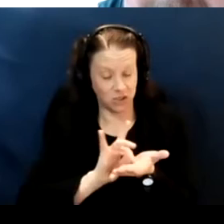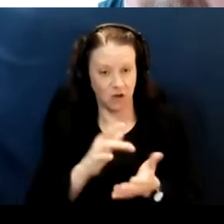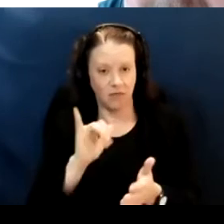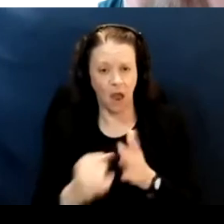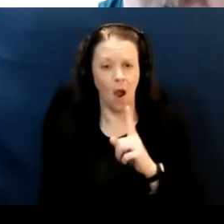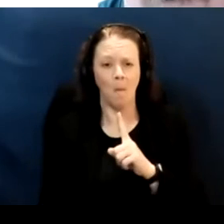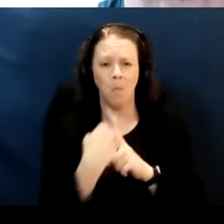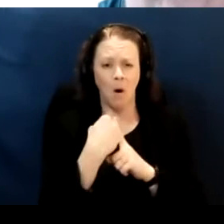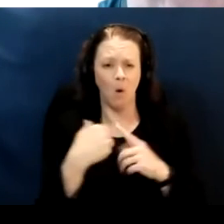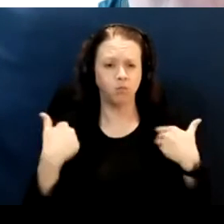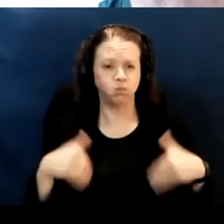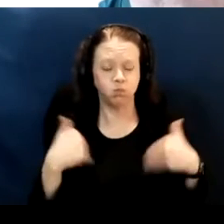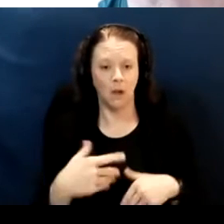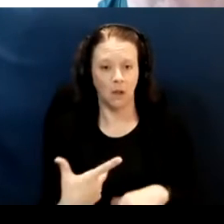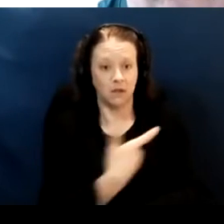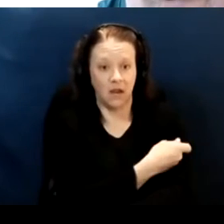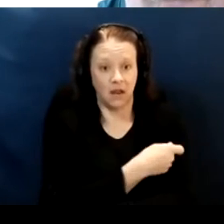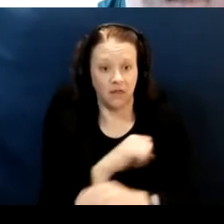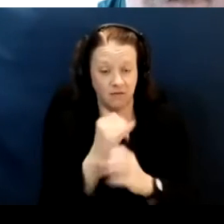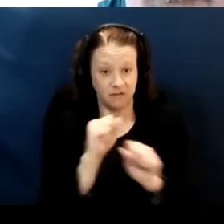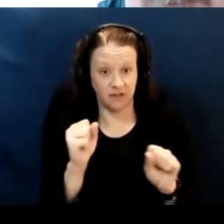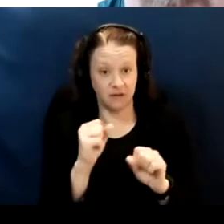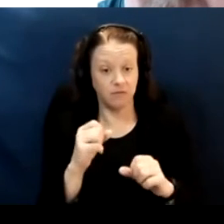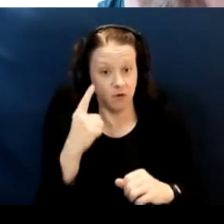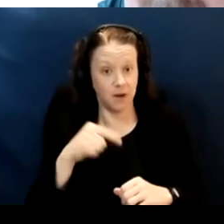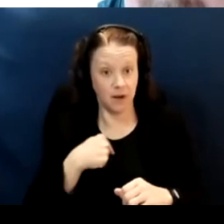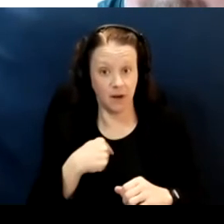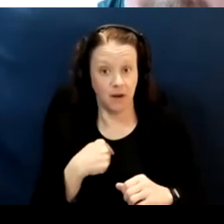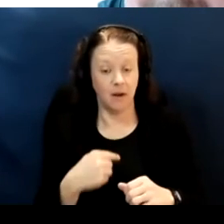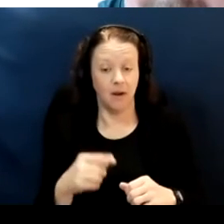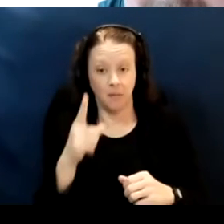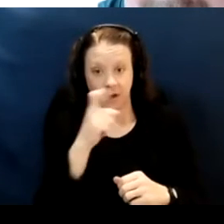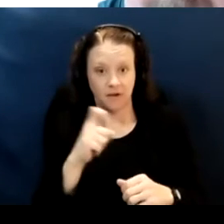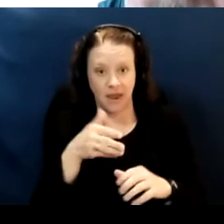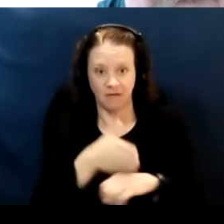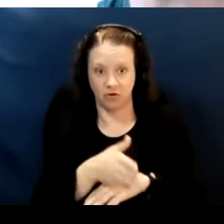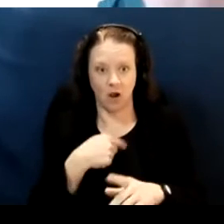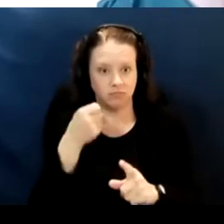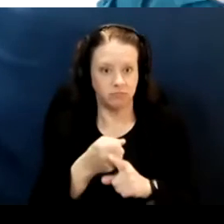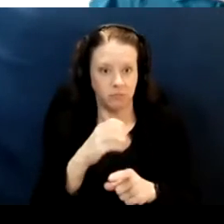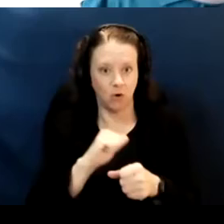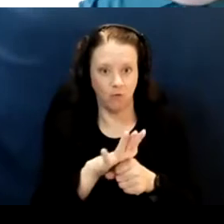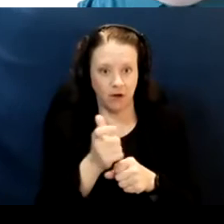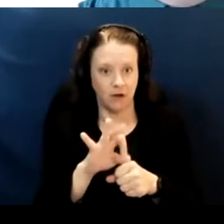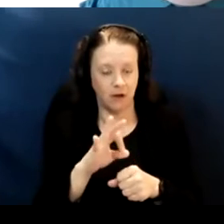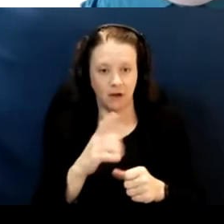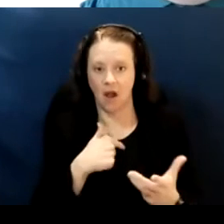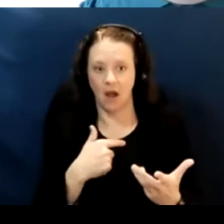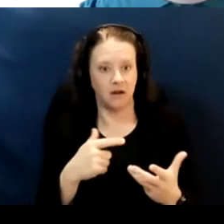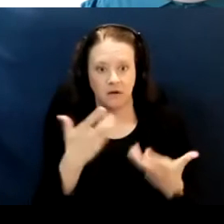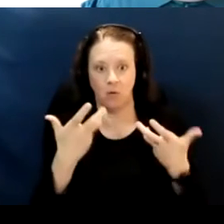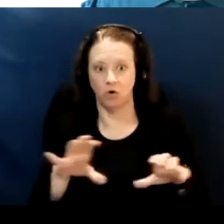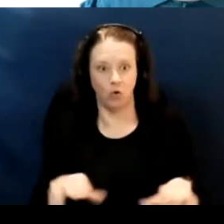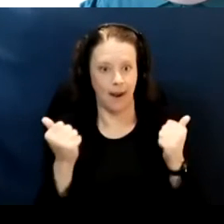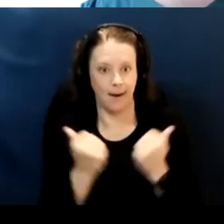was like a lifesaver, because after I got COVID, I didn't want to do nothing. Like, I got so scared. I was like, I'm not going to go out anymore. I'm